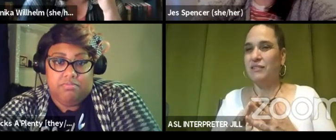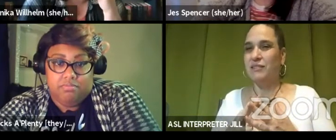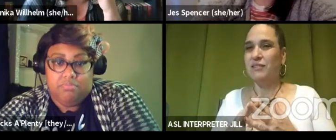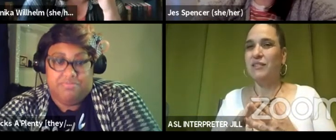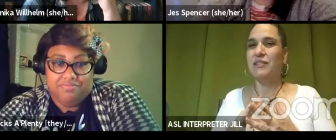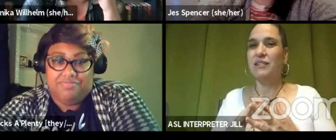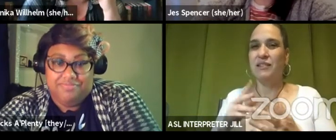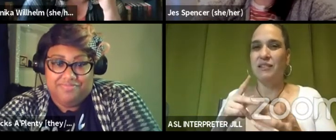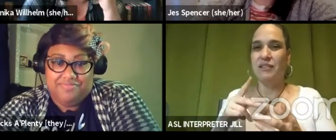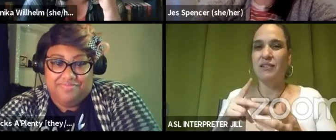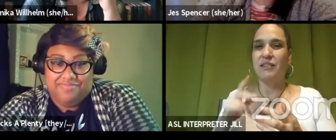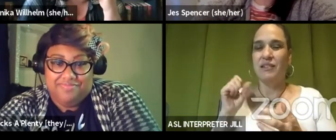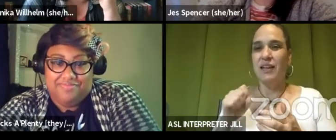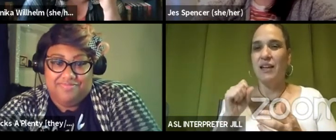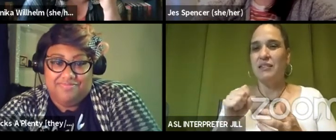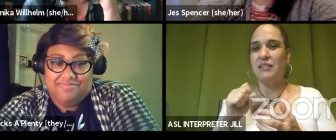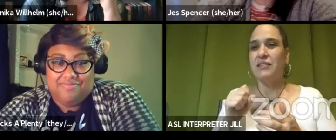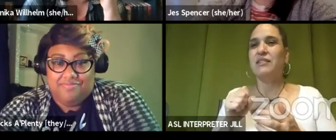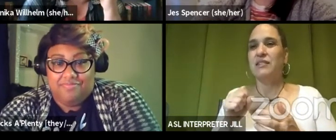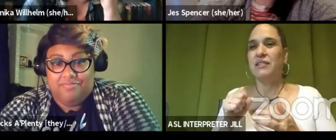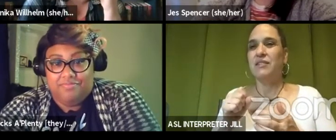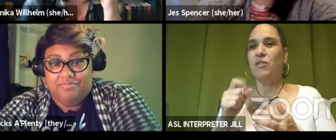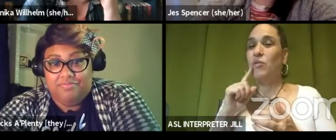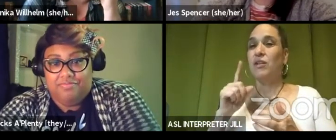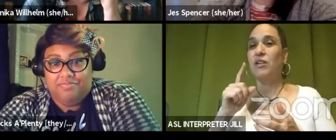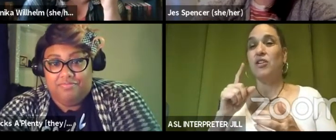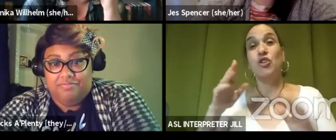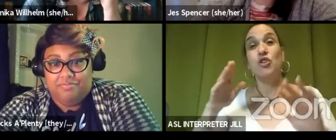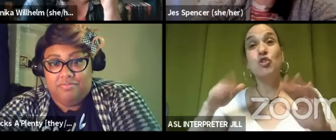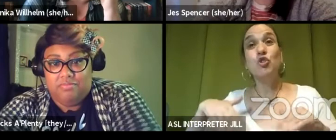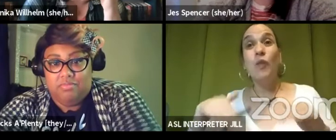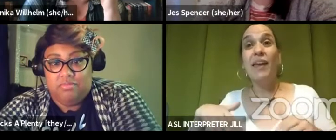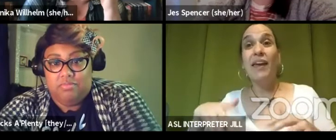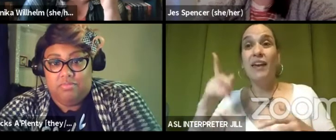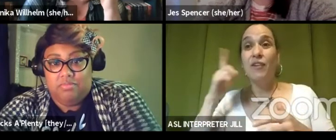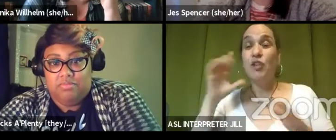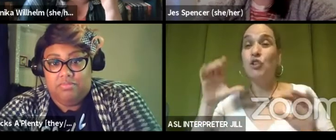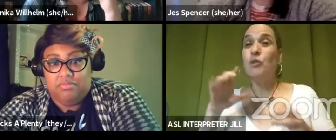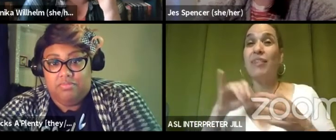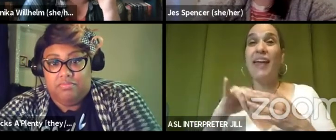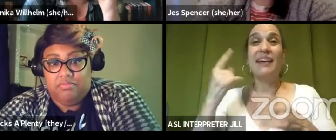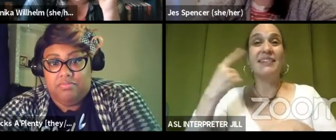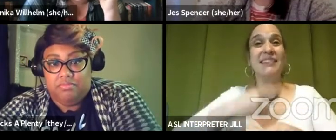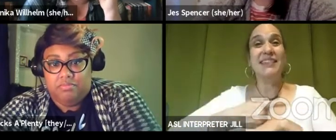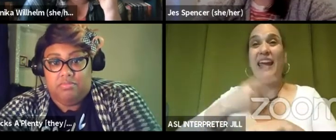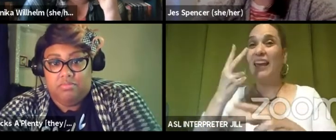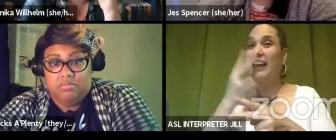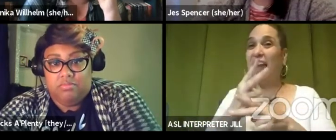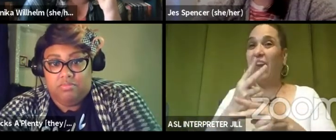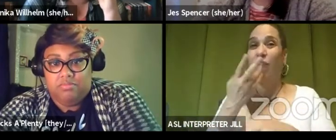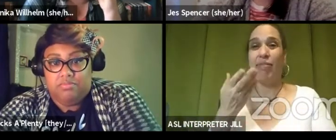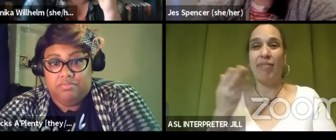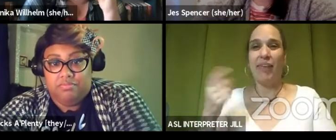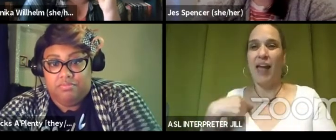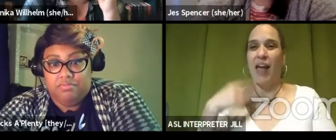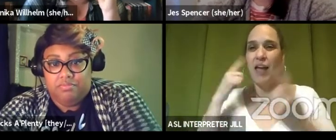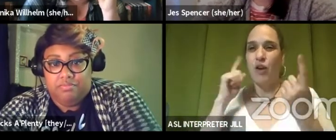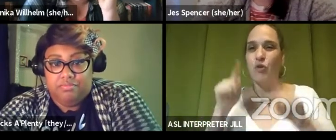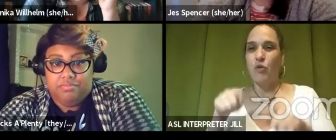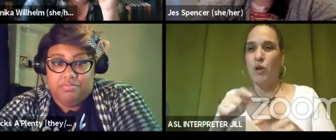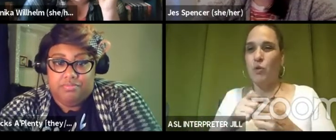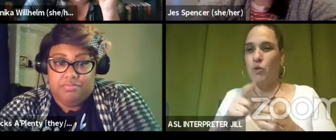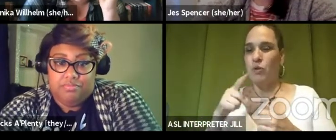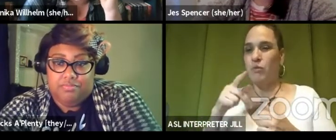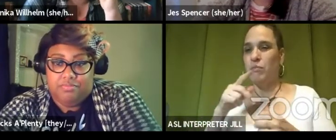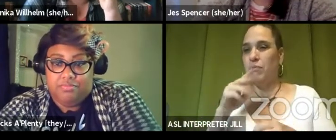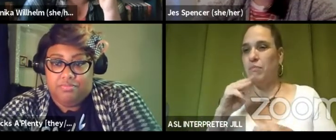queen, with you were too late with doing this daycare thing. I say yes. What I